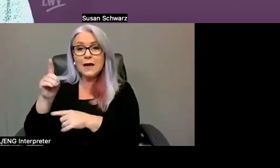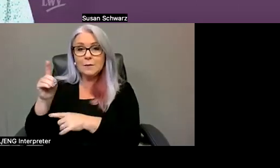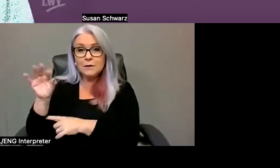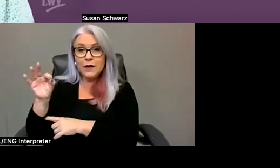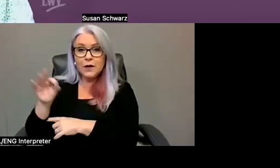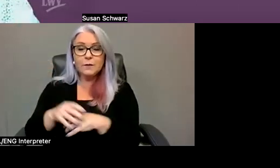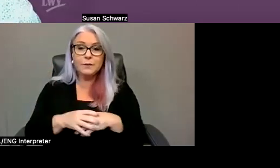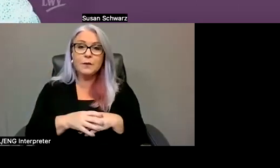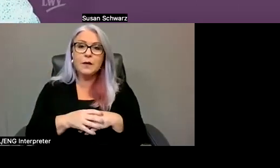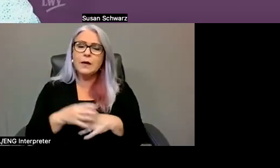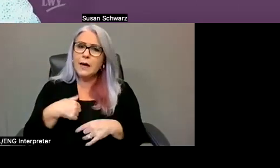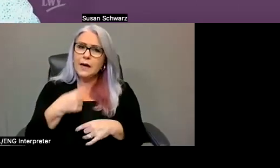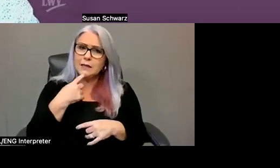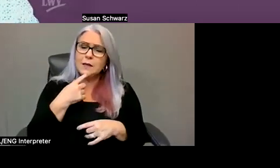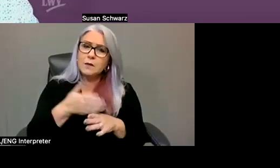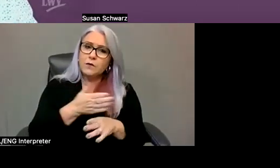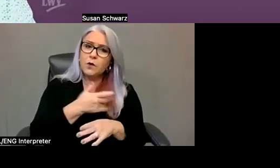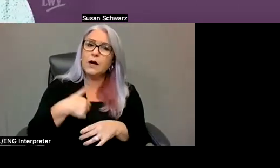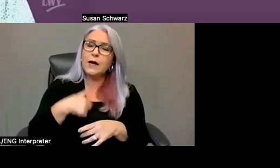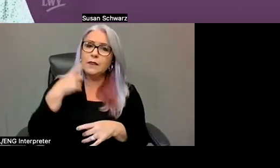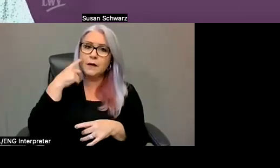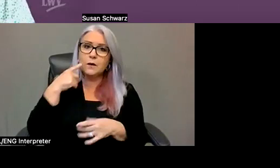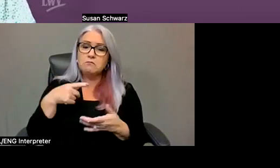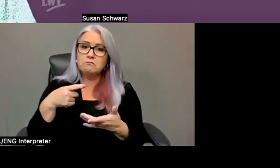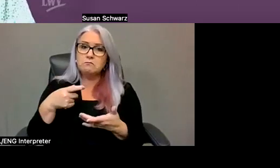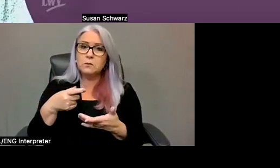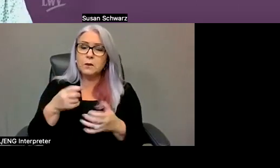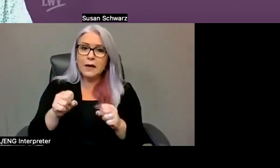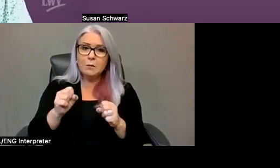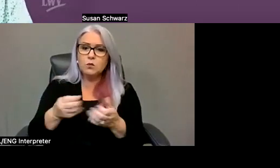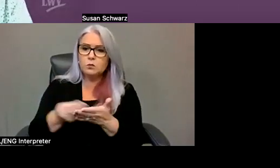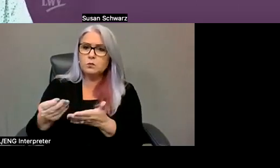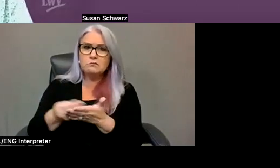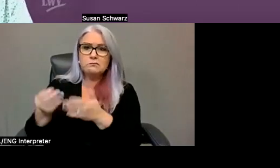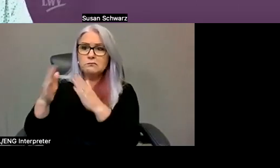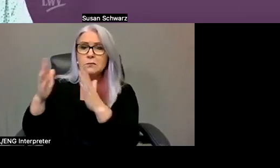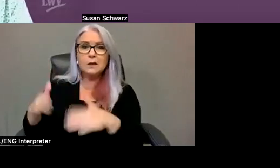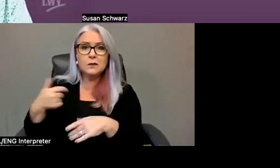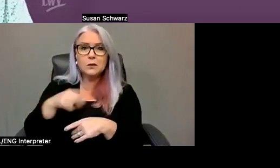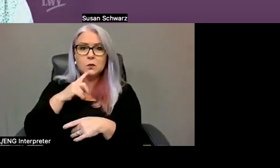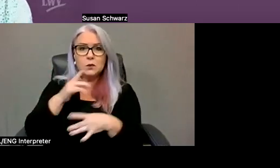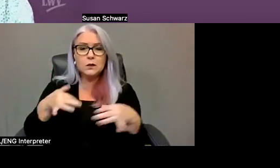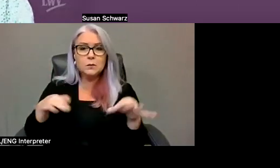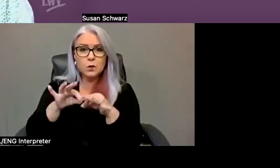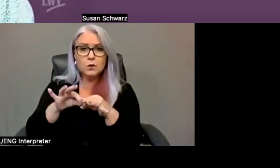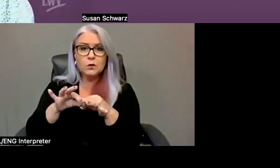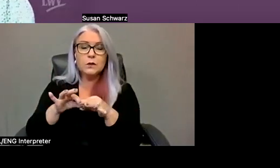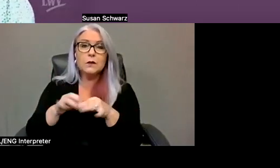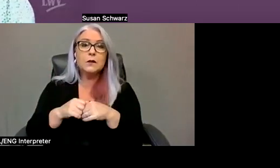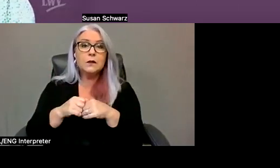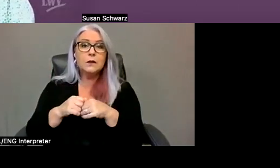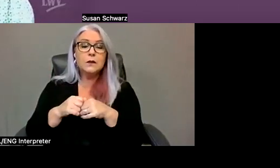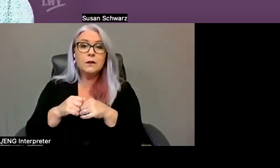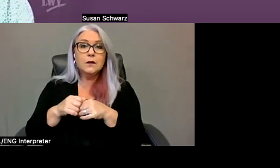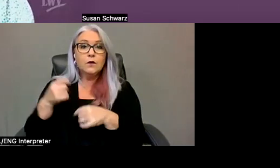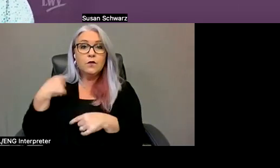I've indicated before, I think affordable housing is very important to the continued success of